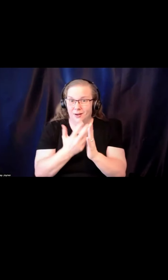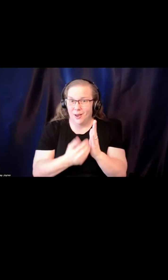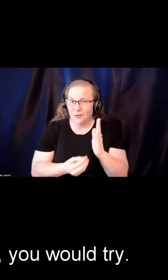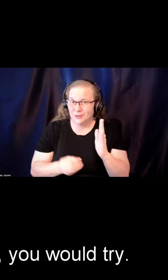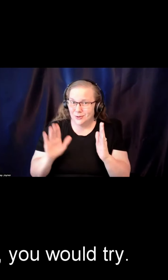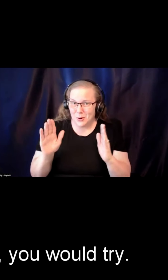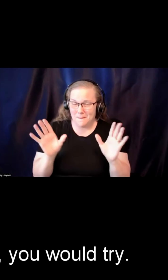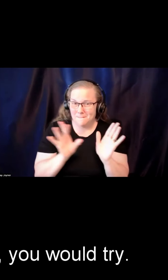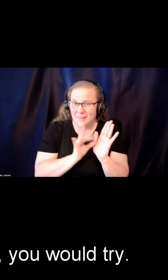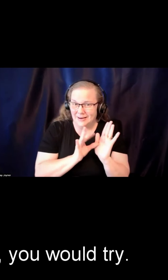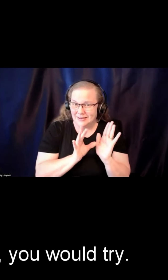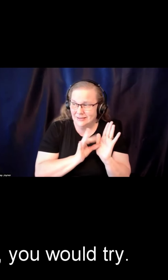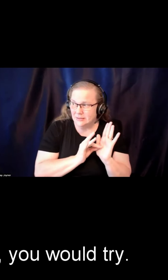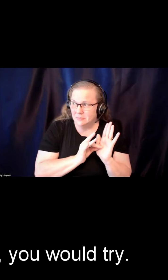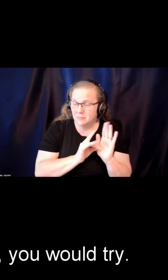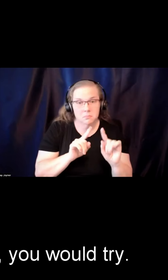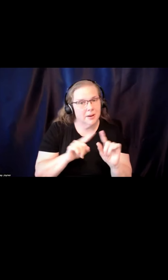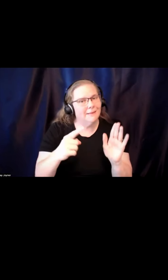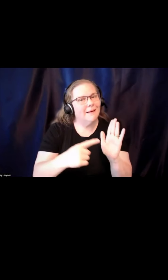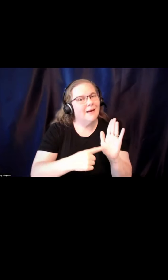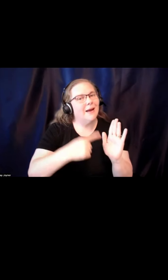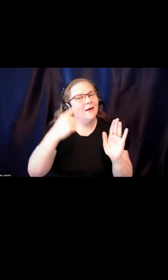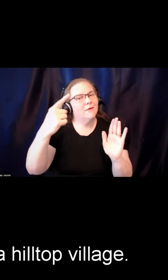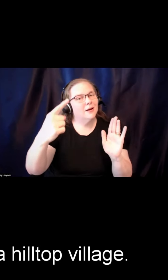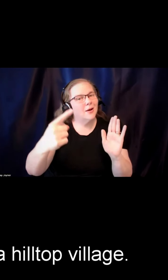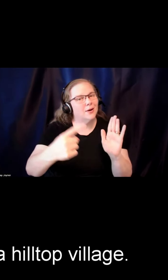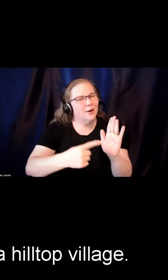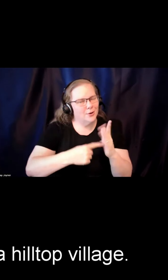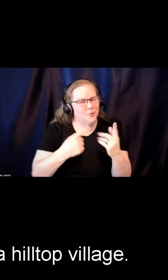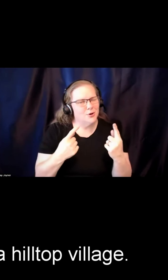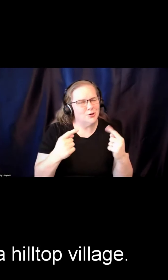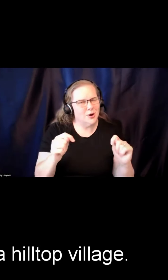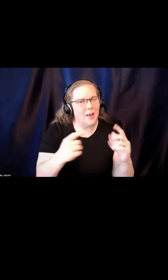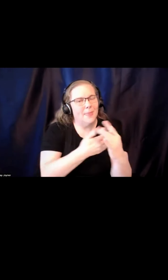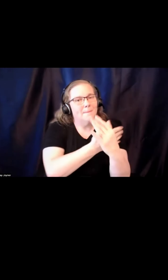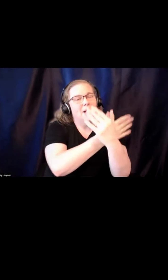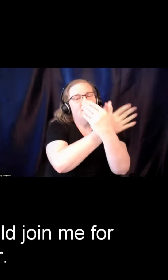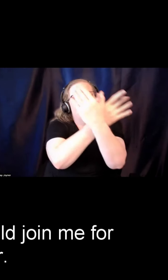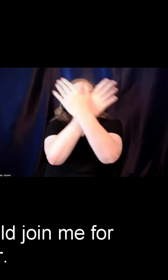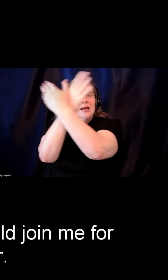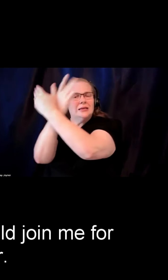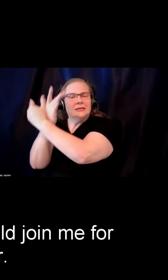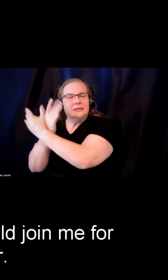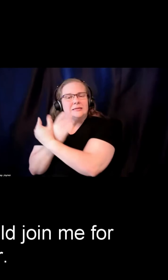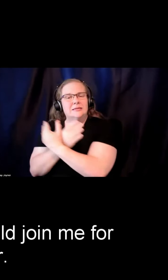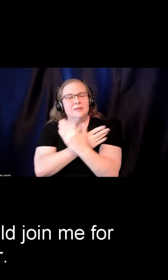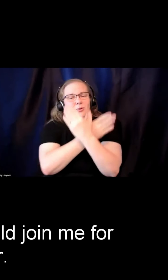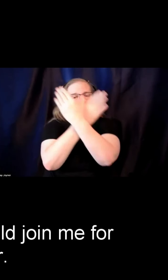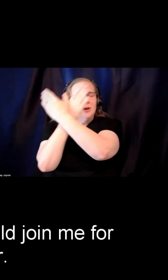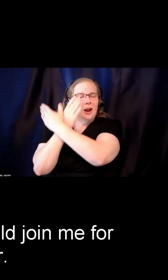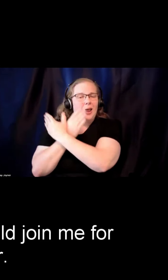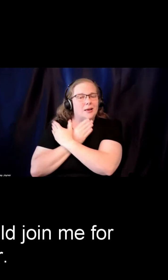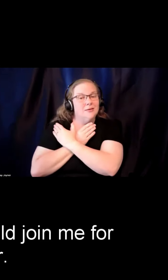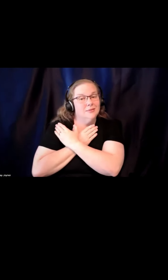magnetism. Still, now and again, you would try. At last, we reached a hilltop village. I asked if